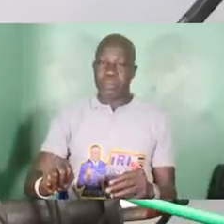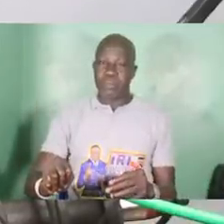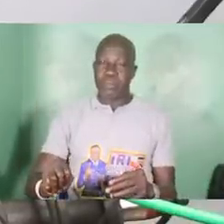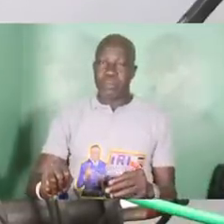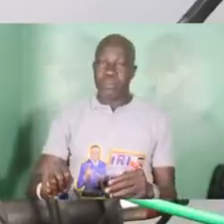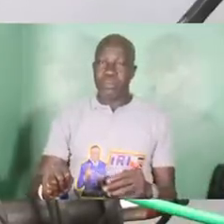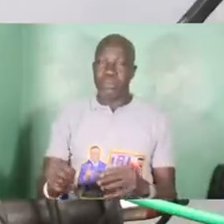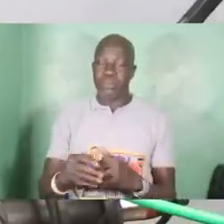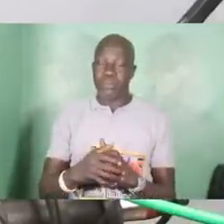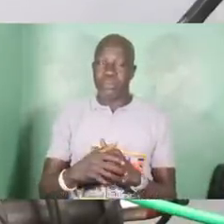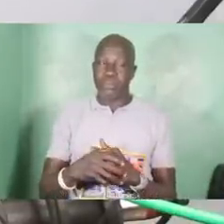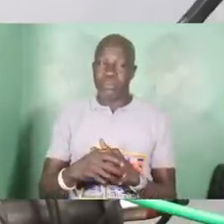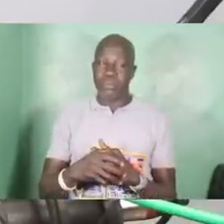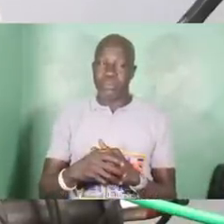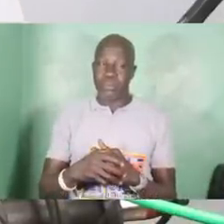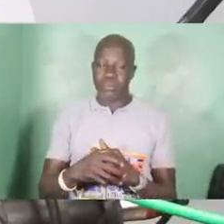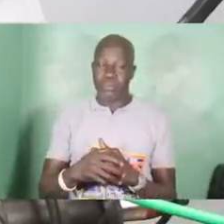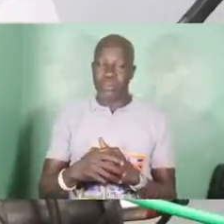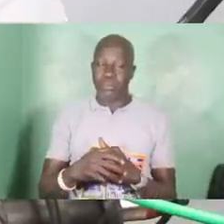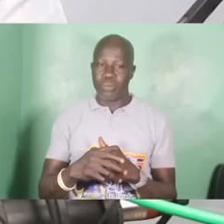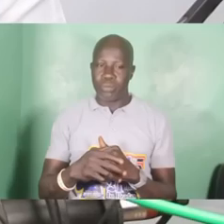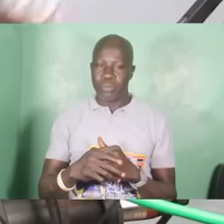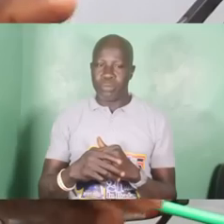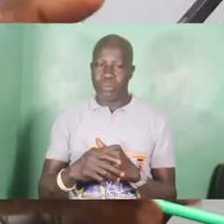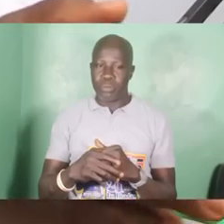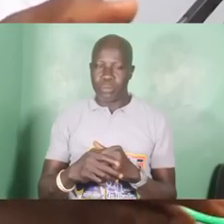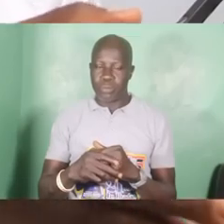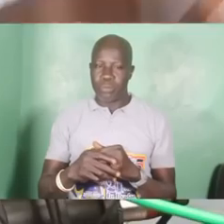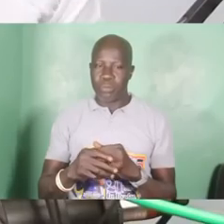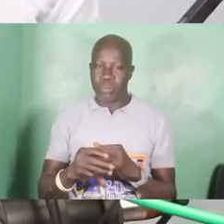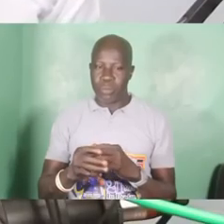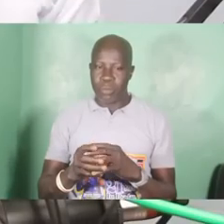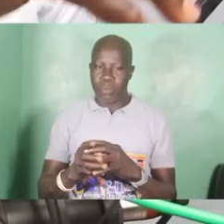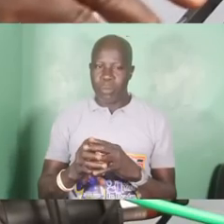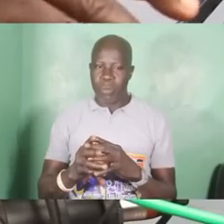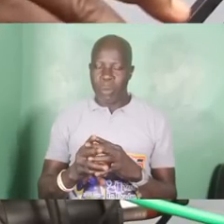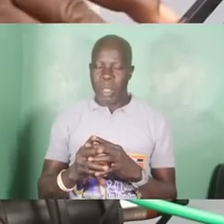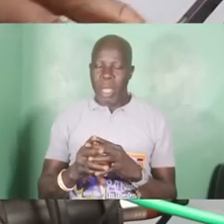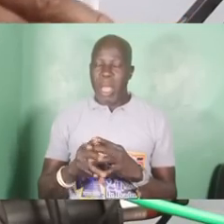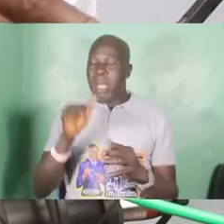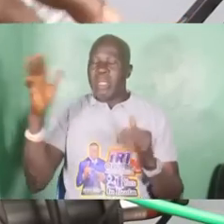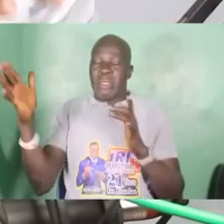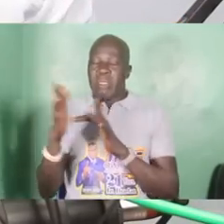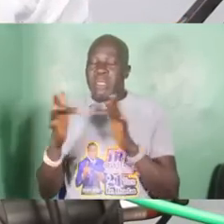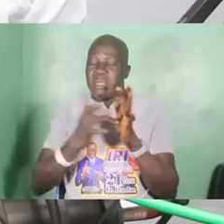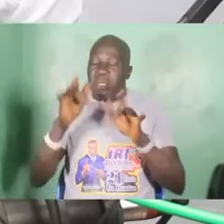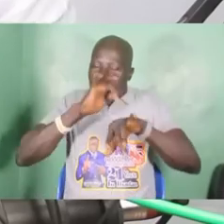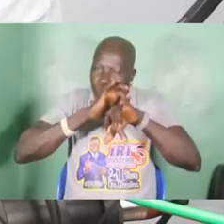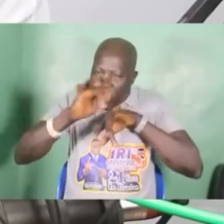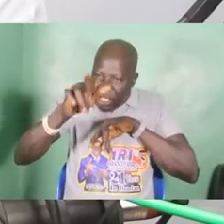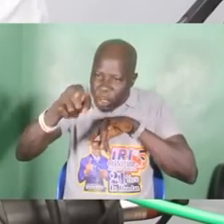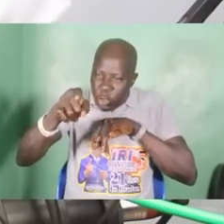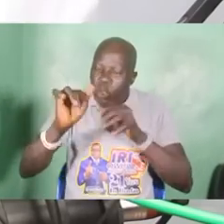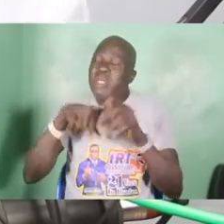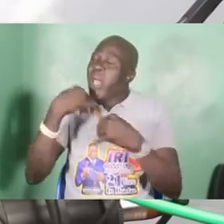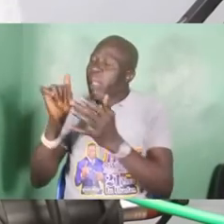ku jo agbon meje kun agbon meje tun se seven baskets left over iyen ni chuma it's beautiful ma explain awon kan